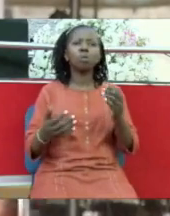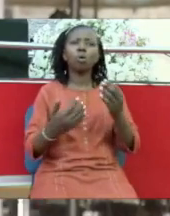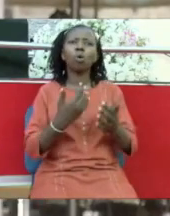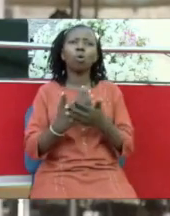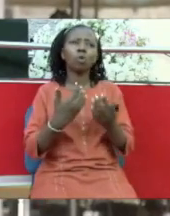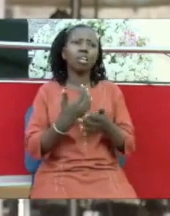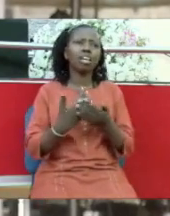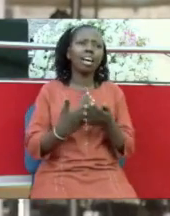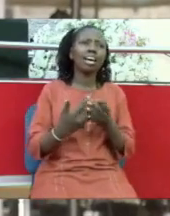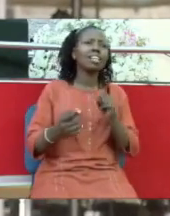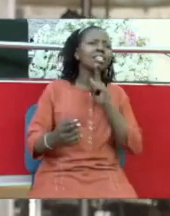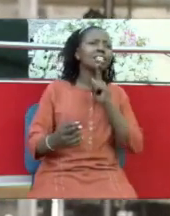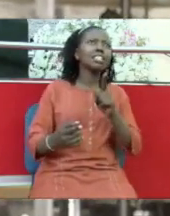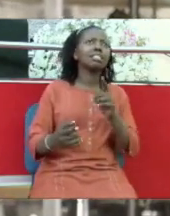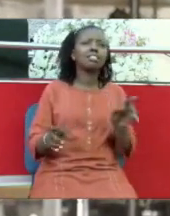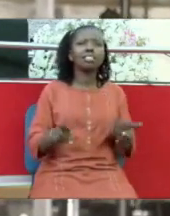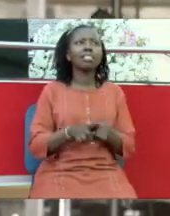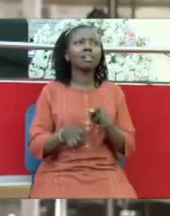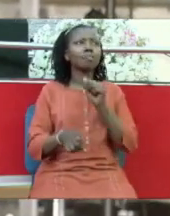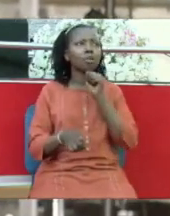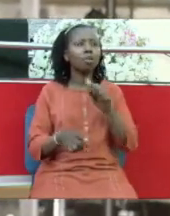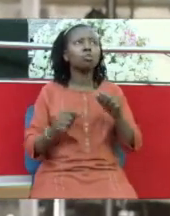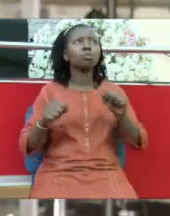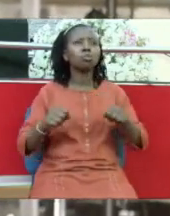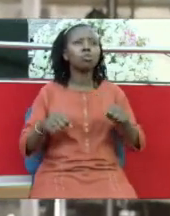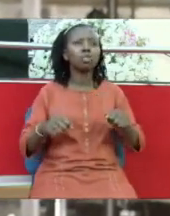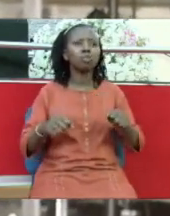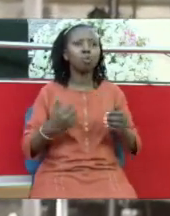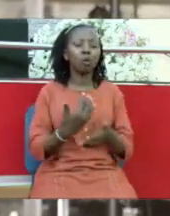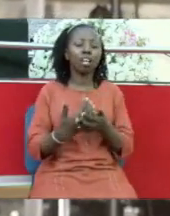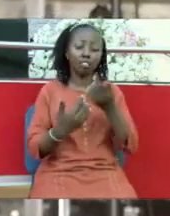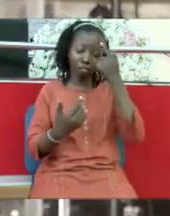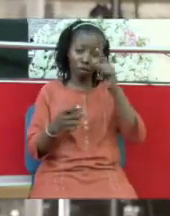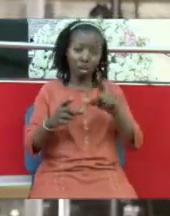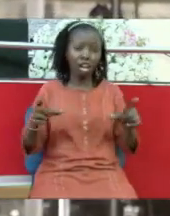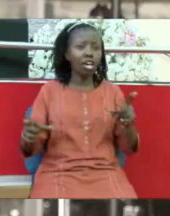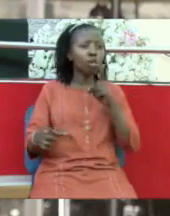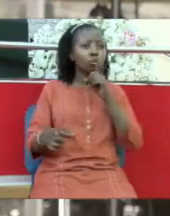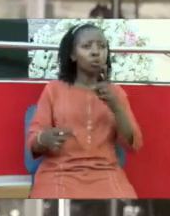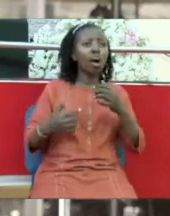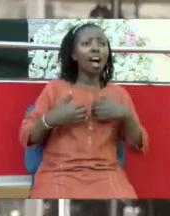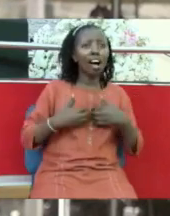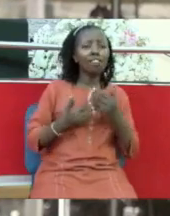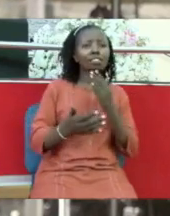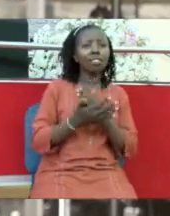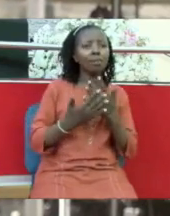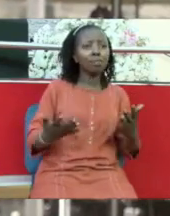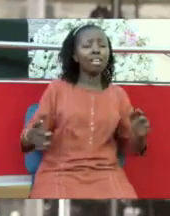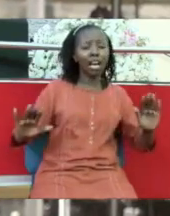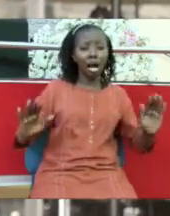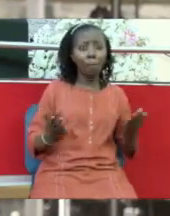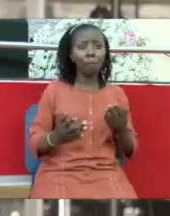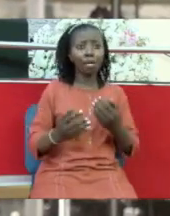have the capacity. So there is something happening between when you receive the promise of God